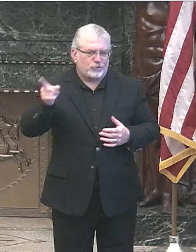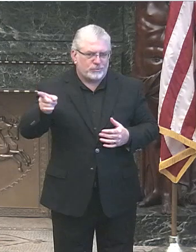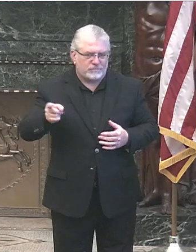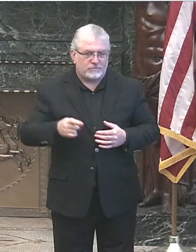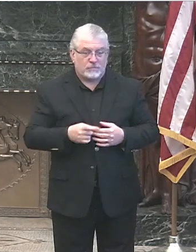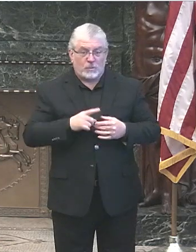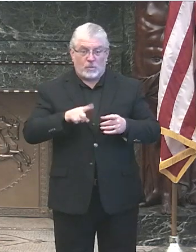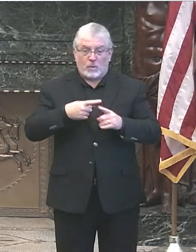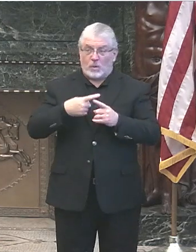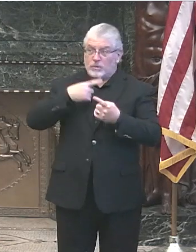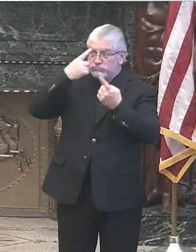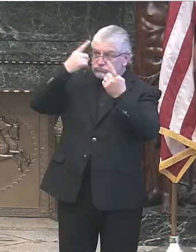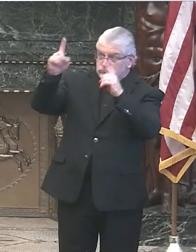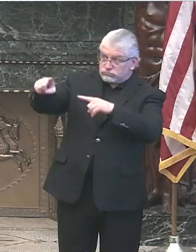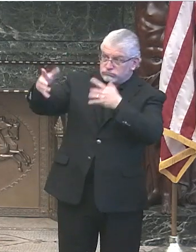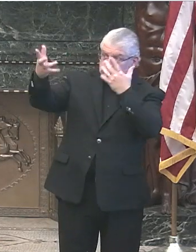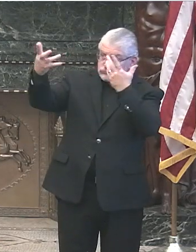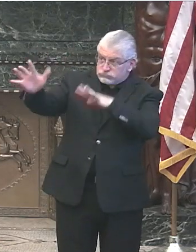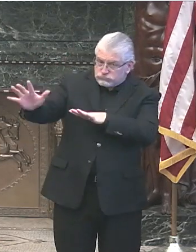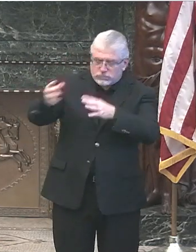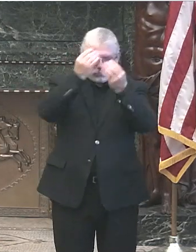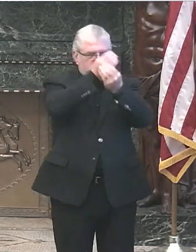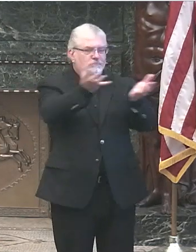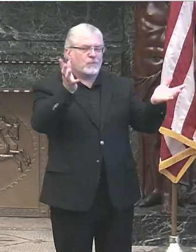said and done, but we're not going to release it at this time.